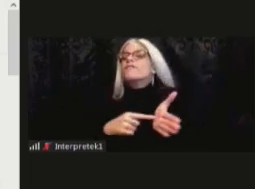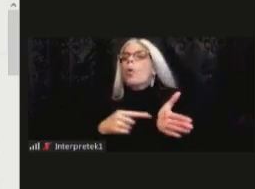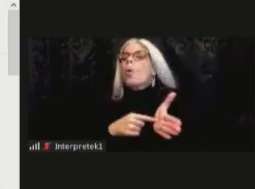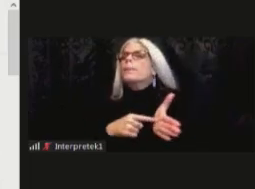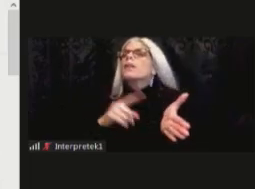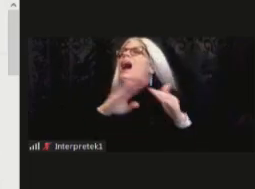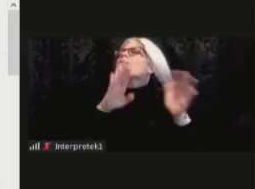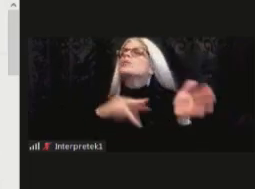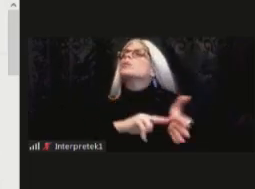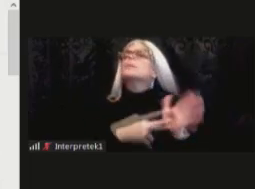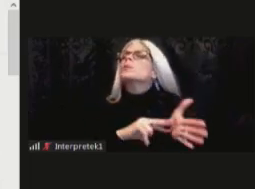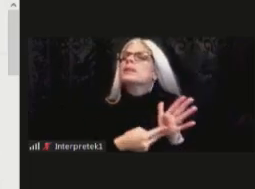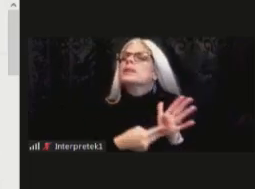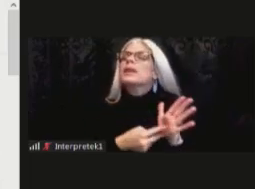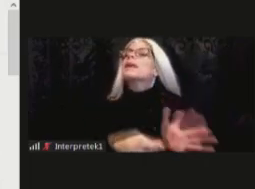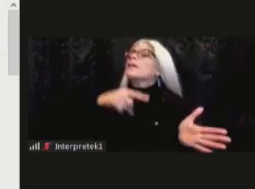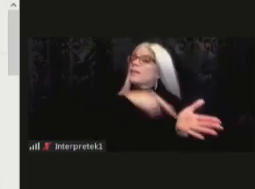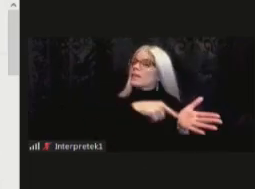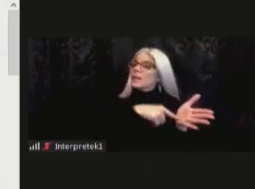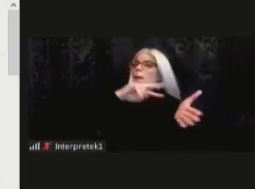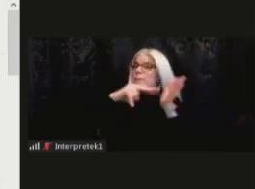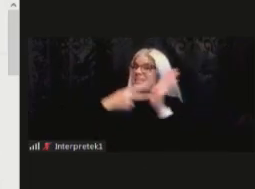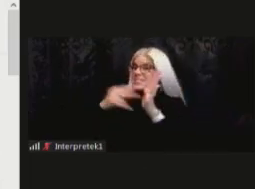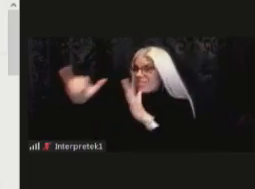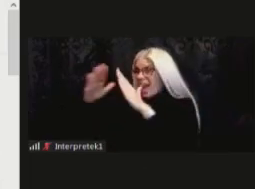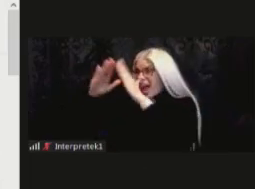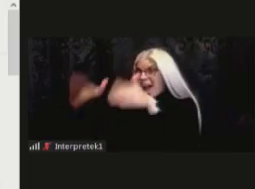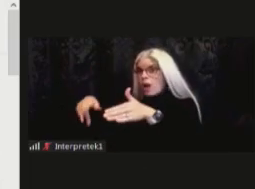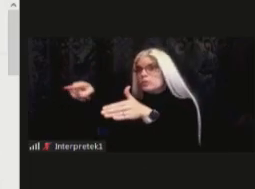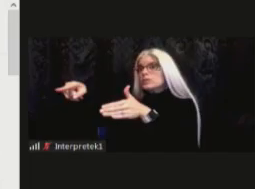a family's gross income. Right, so if you make